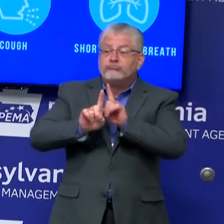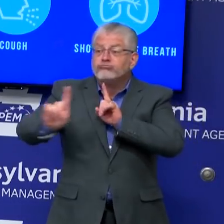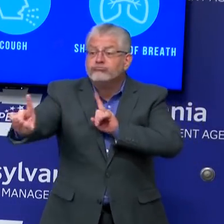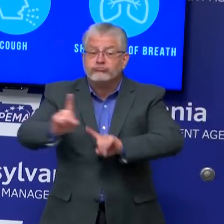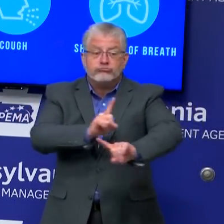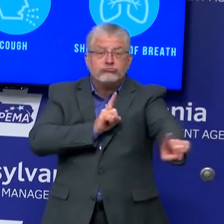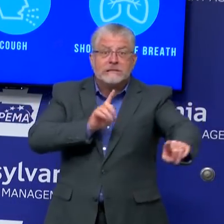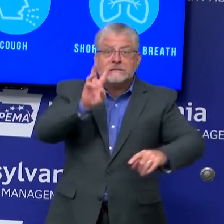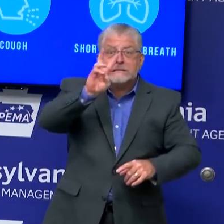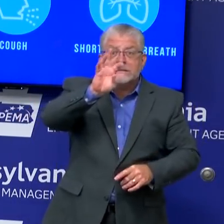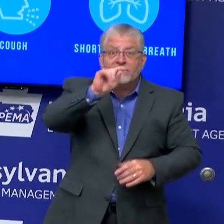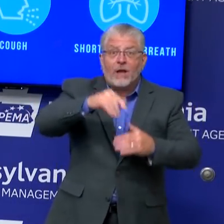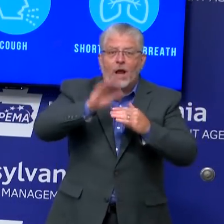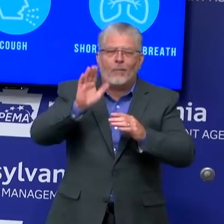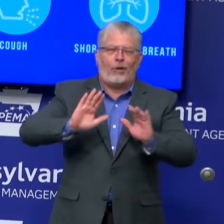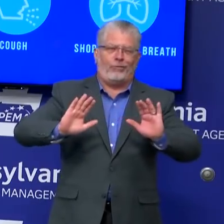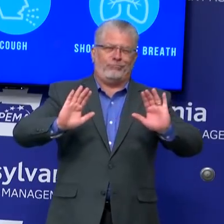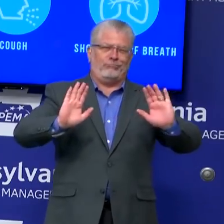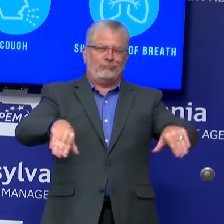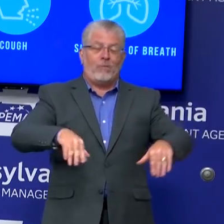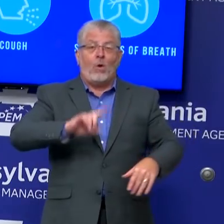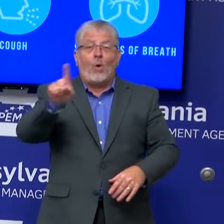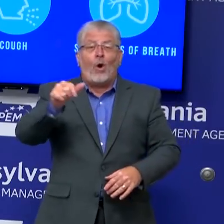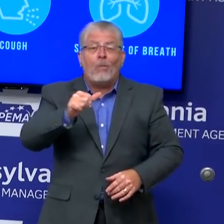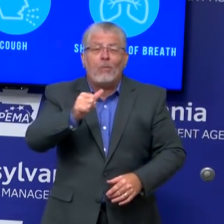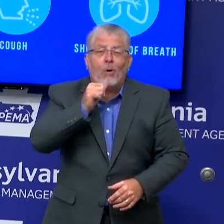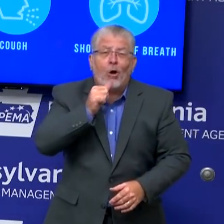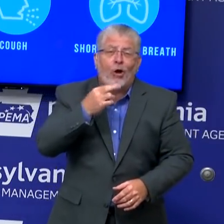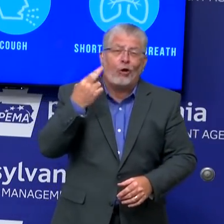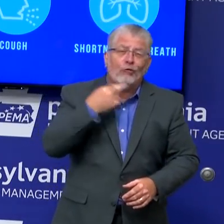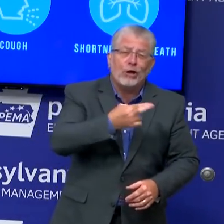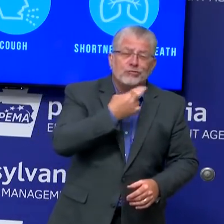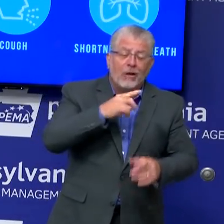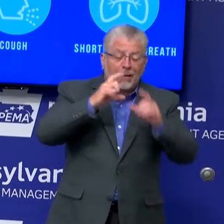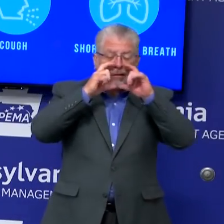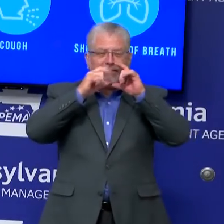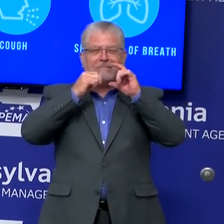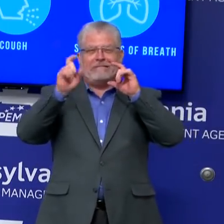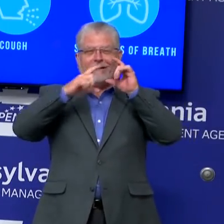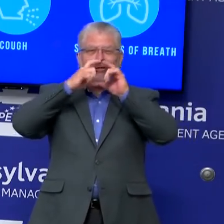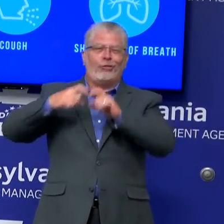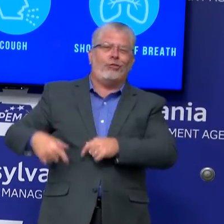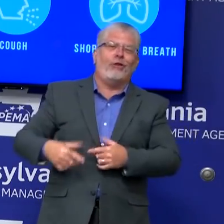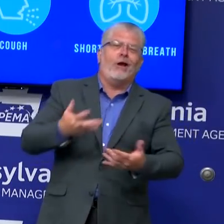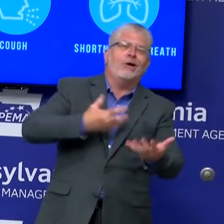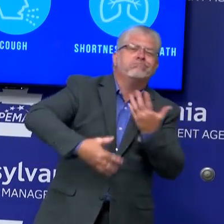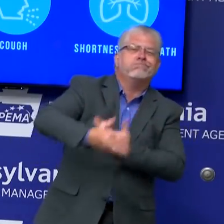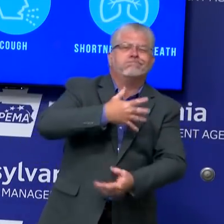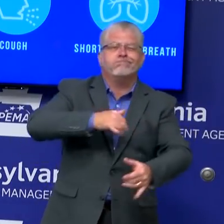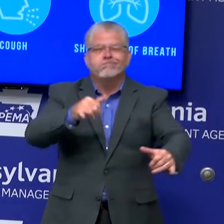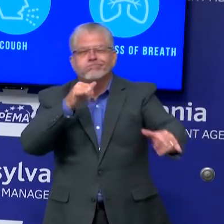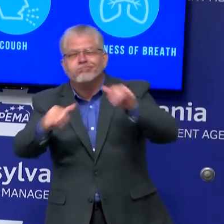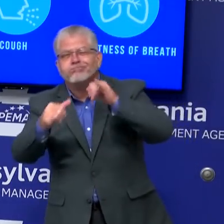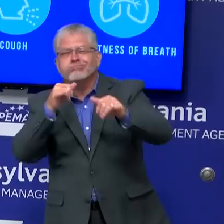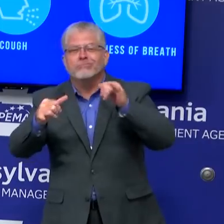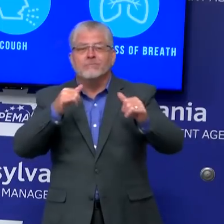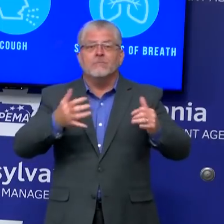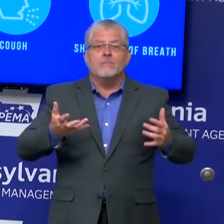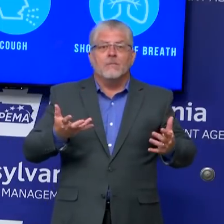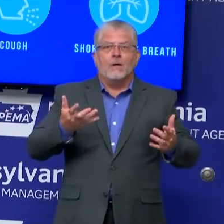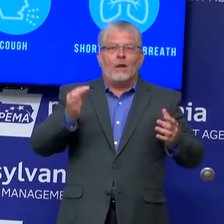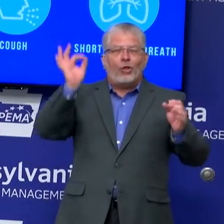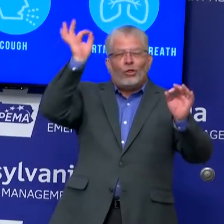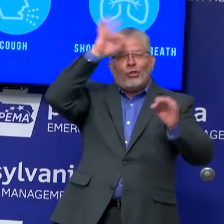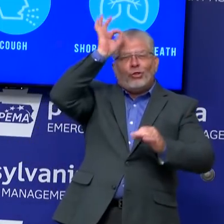and restaurants. They are unknowingly spreading or unknowingly picking up the virus. And